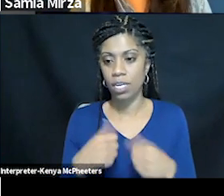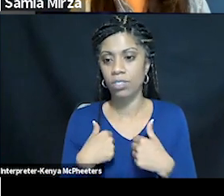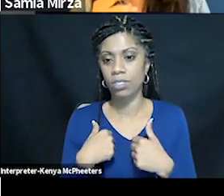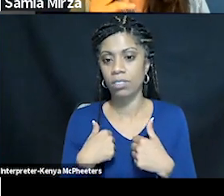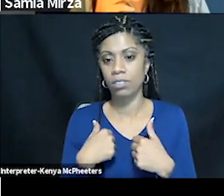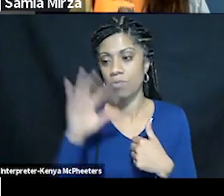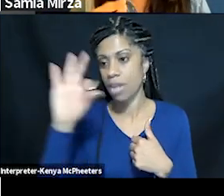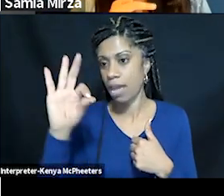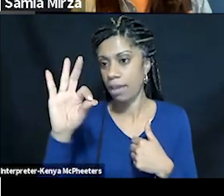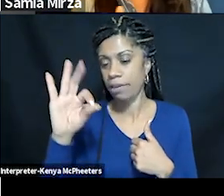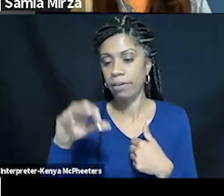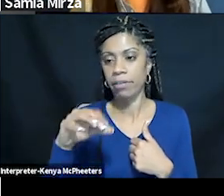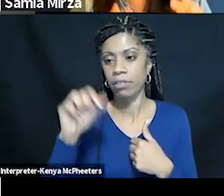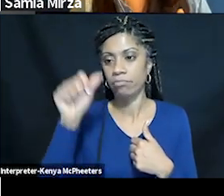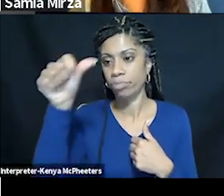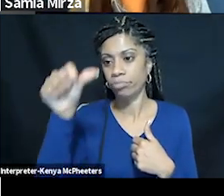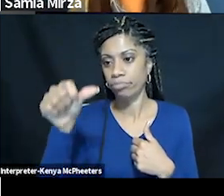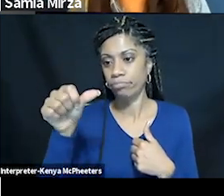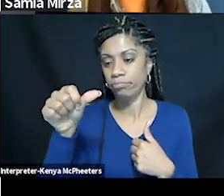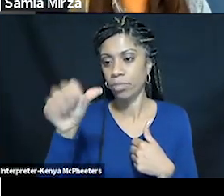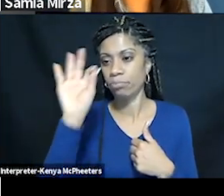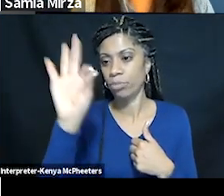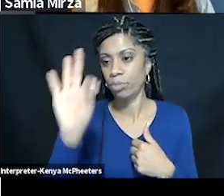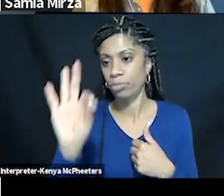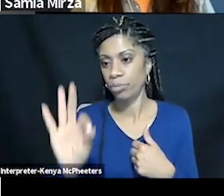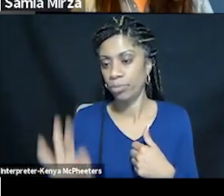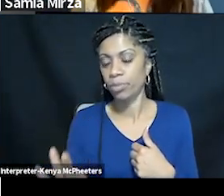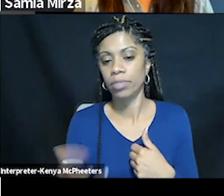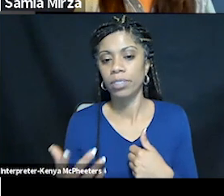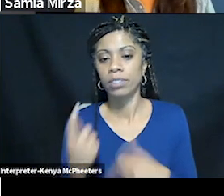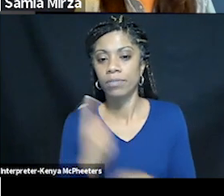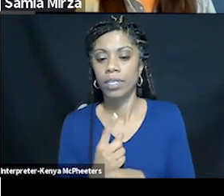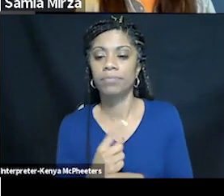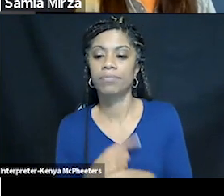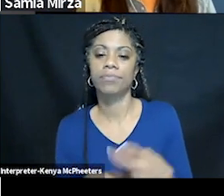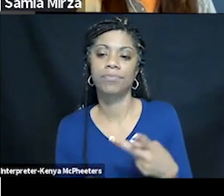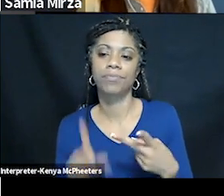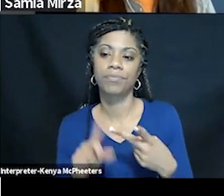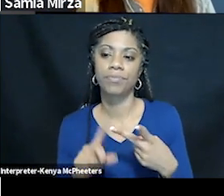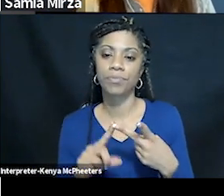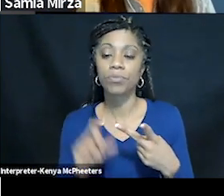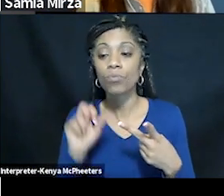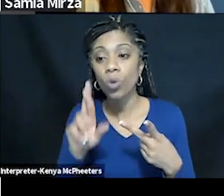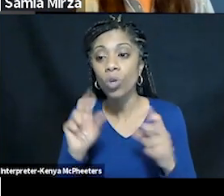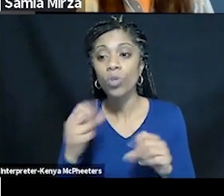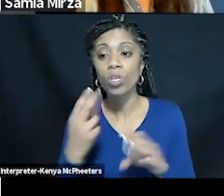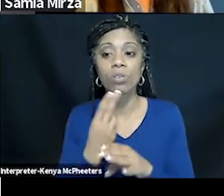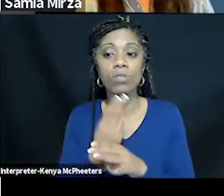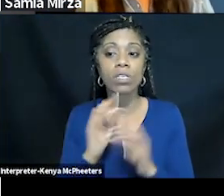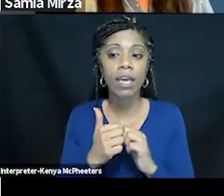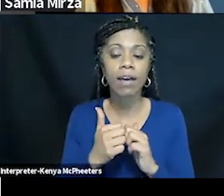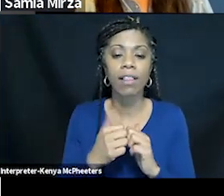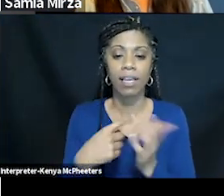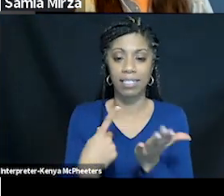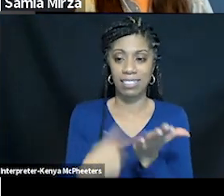consider, right? So let me pull through and make sure I made these considerations. The second way you can utilize that same tool is as a discussion tool.